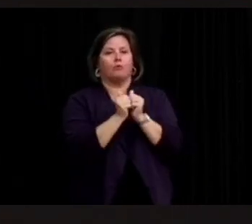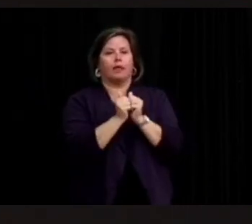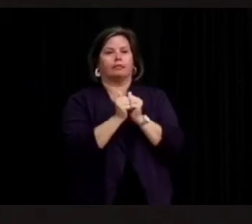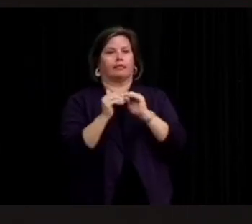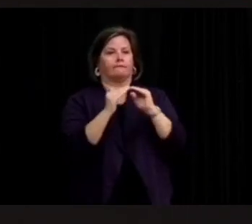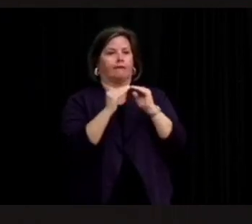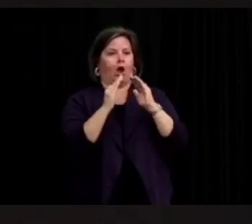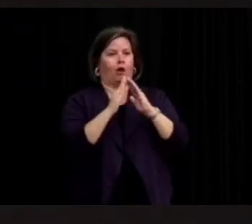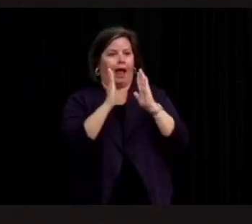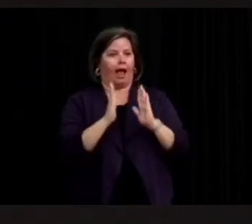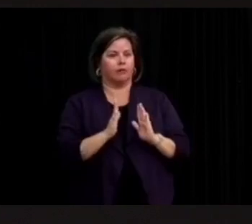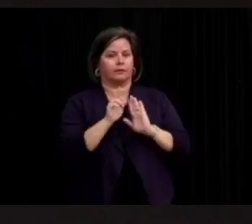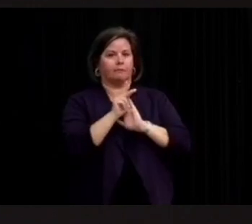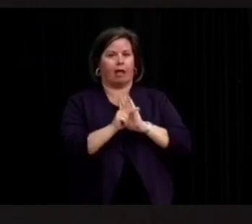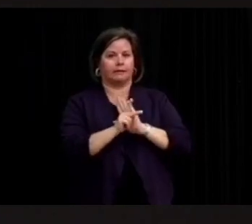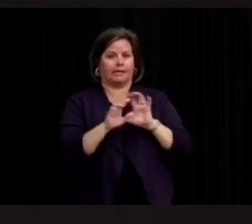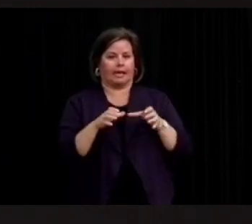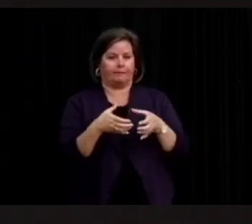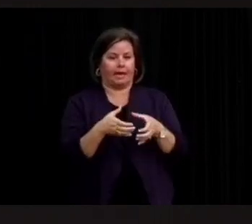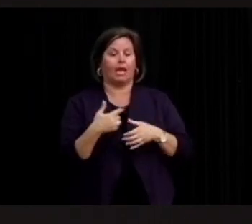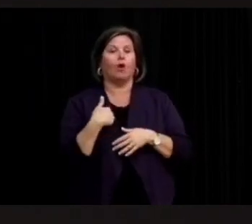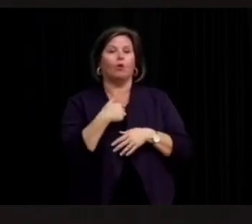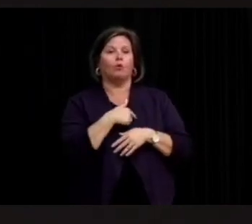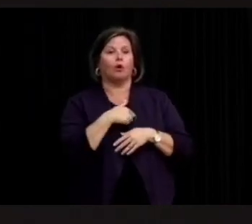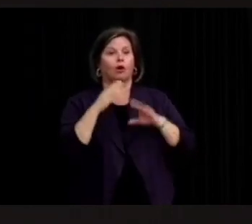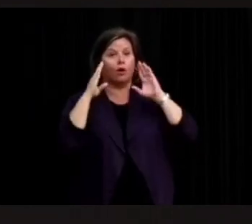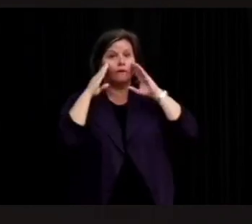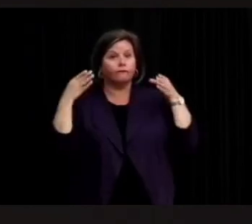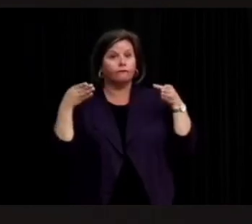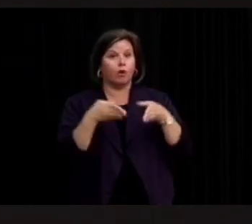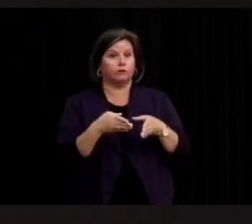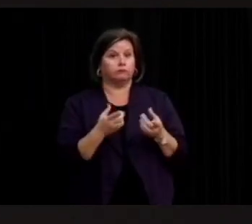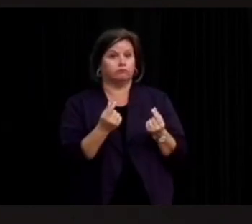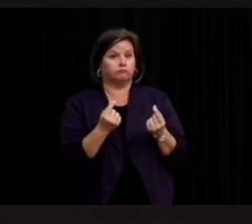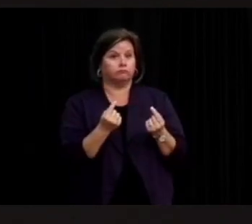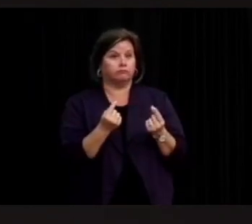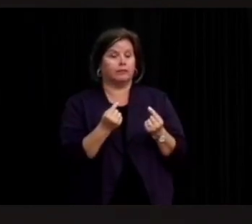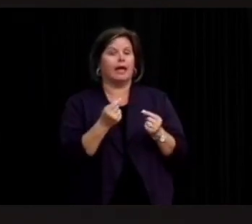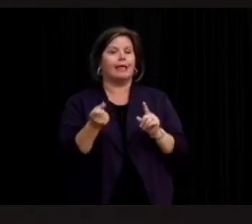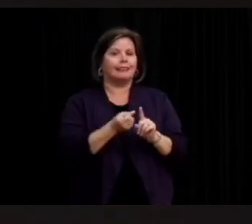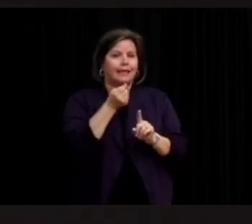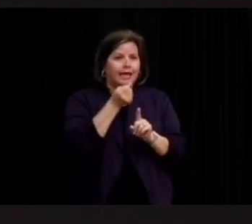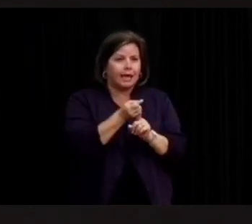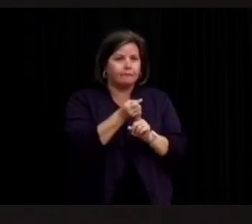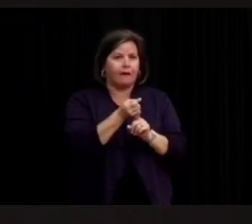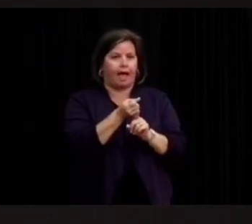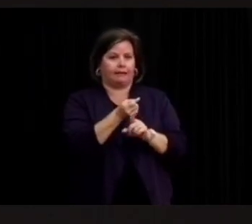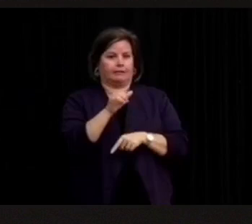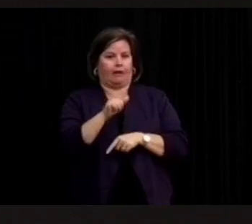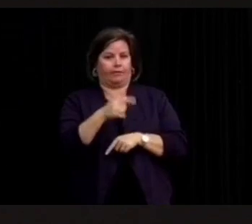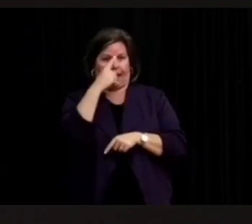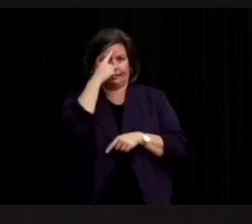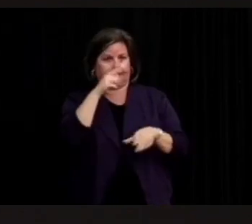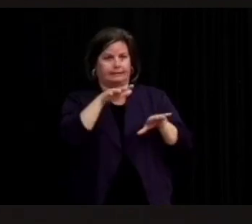Committee where we are focused on the impact of the settlement on buyer representation, specifically